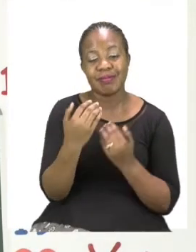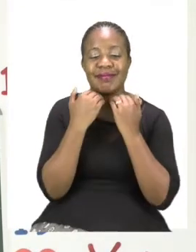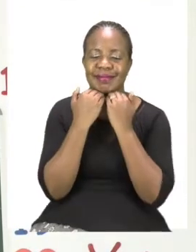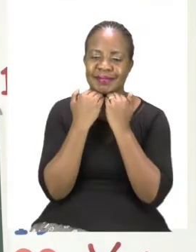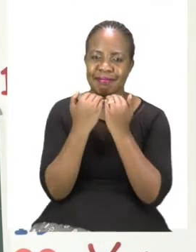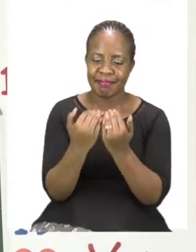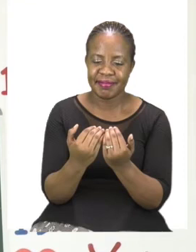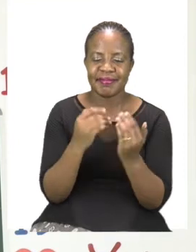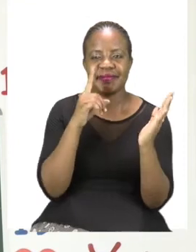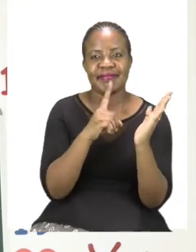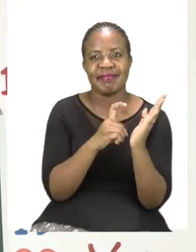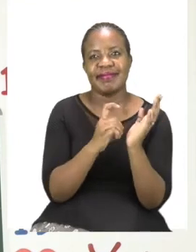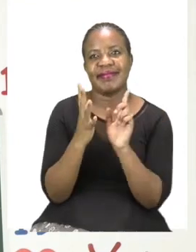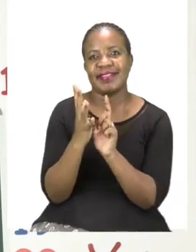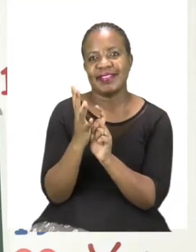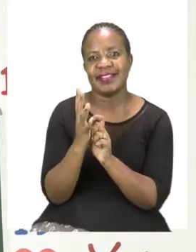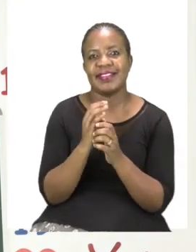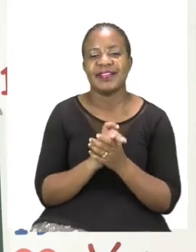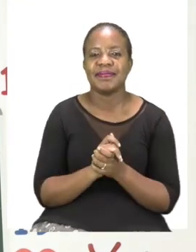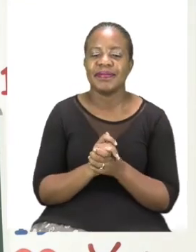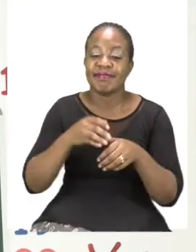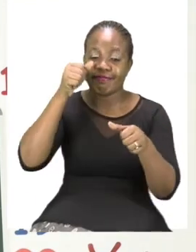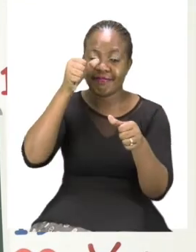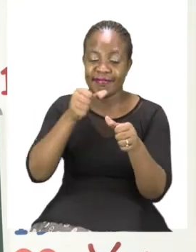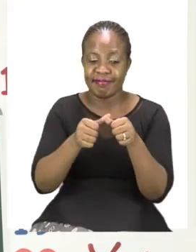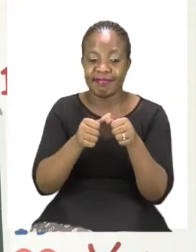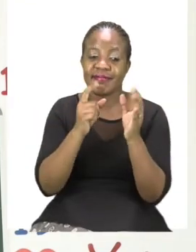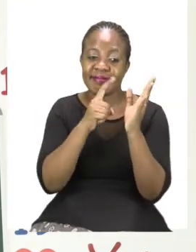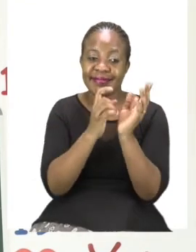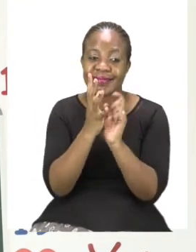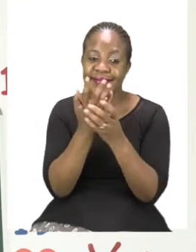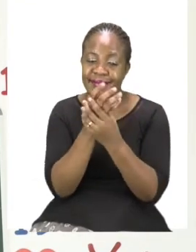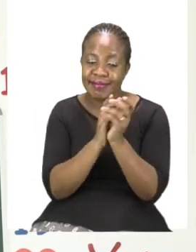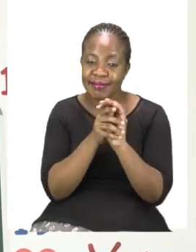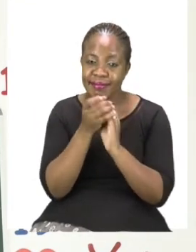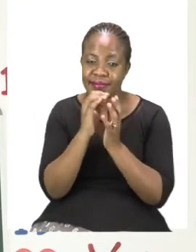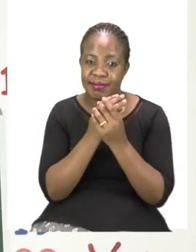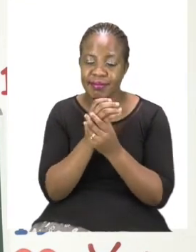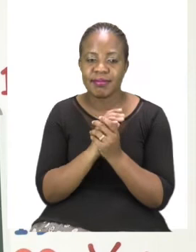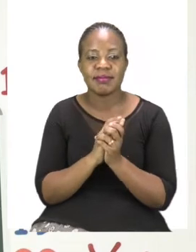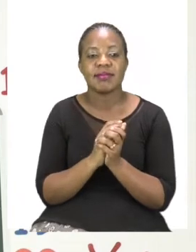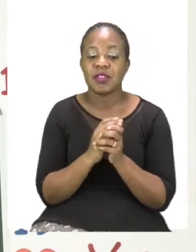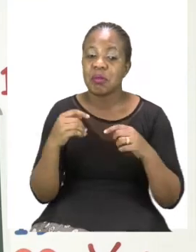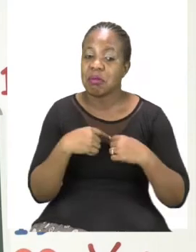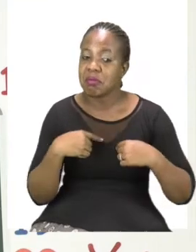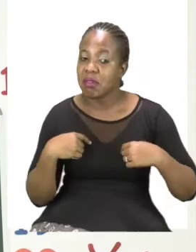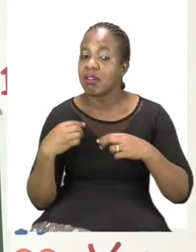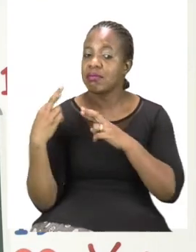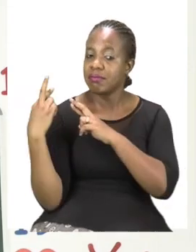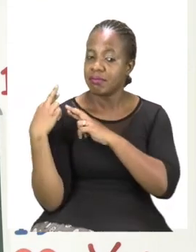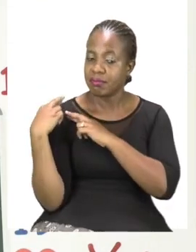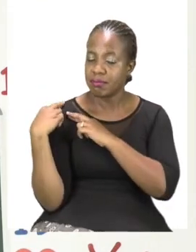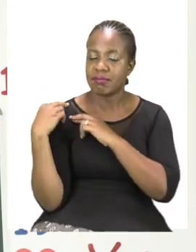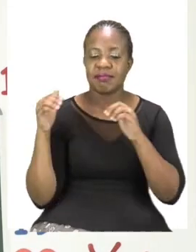to sanitize. Now remember, when we sanitize, we are being responsible boys and